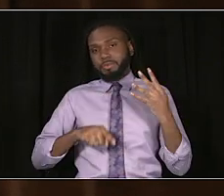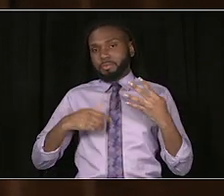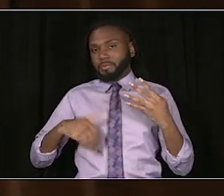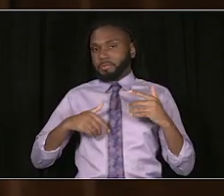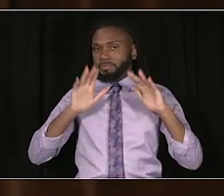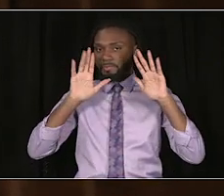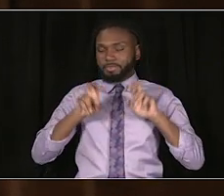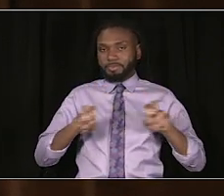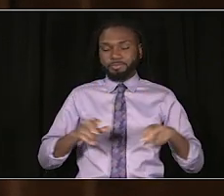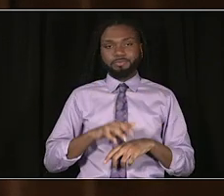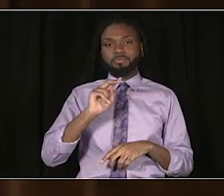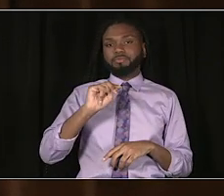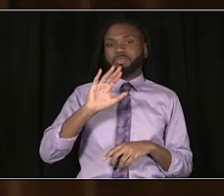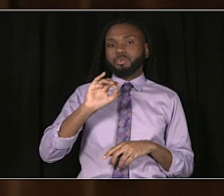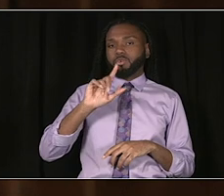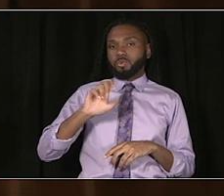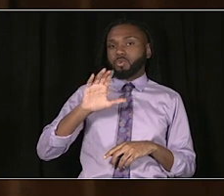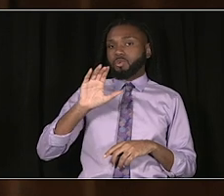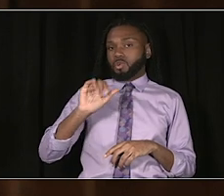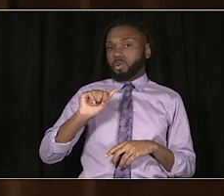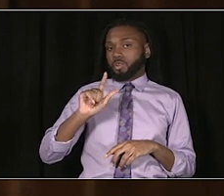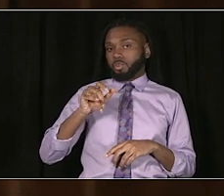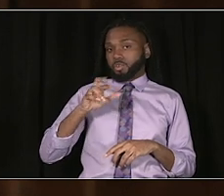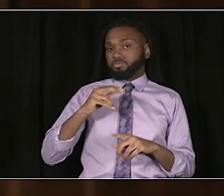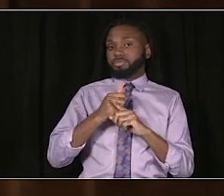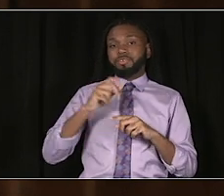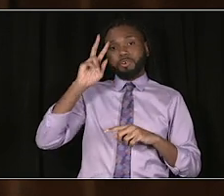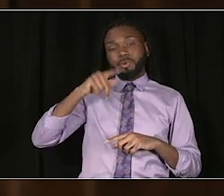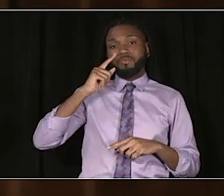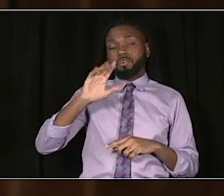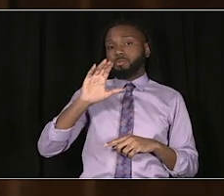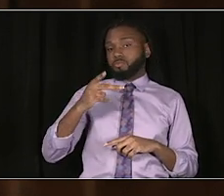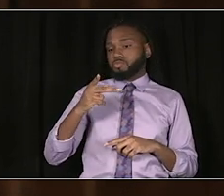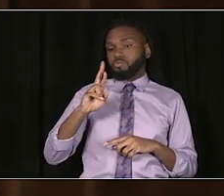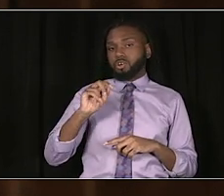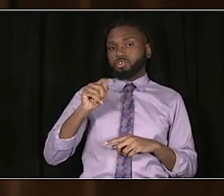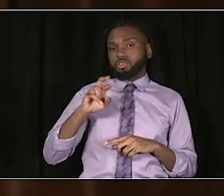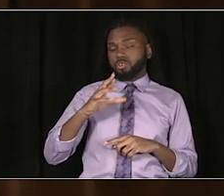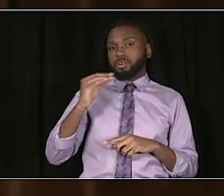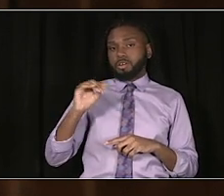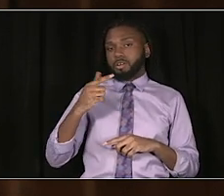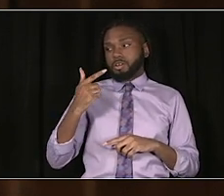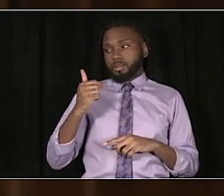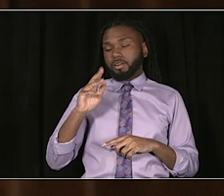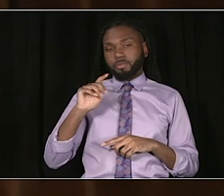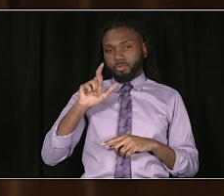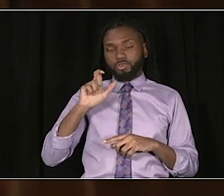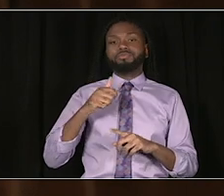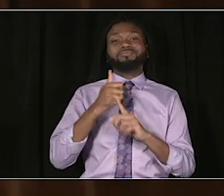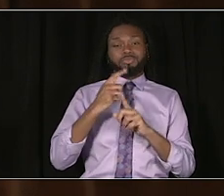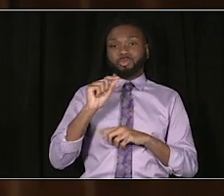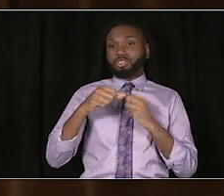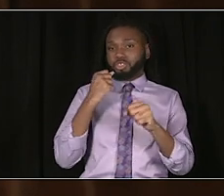panel. Nicole Collier is a vice president at Procter & Gamble, leading its government relations efforts. She has spent 20 years